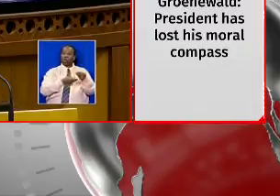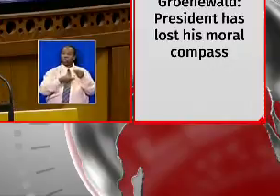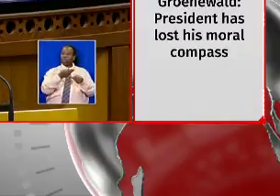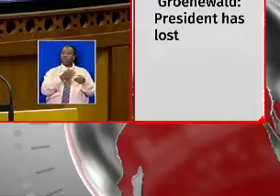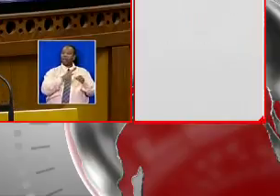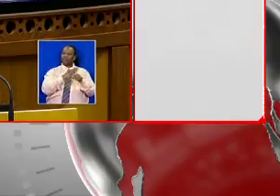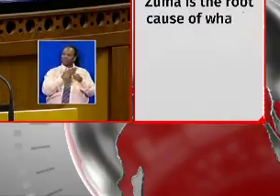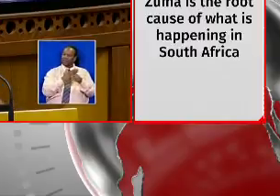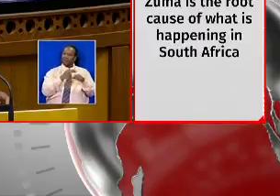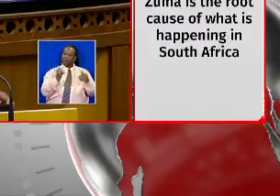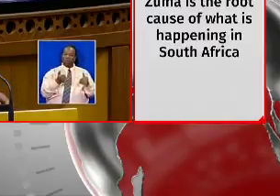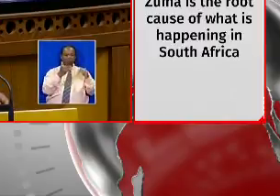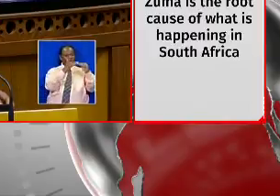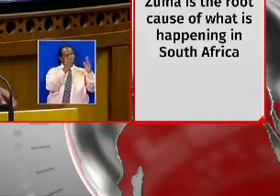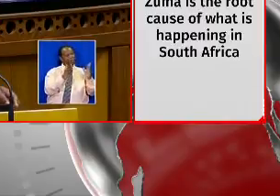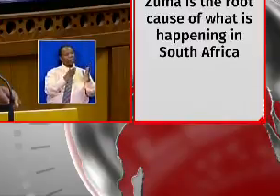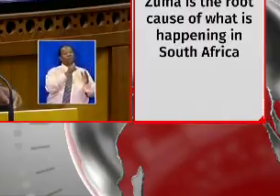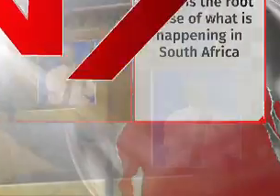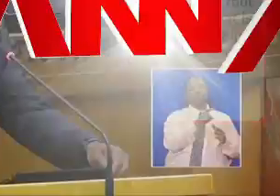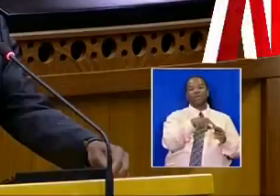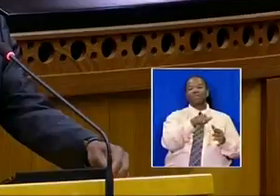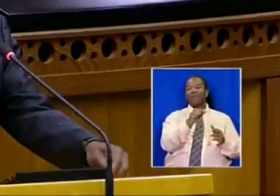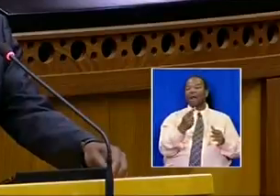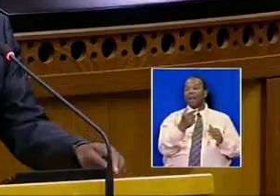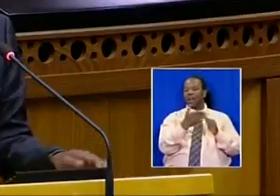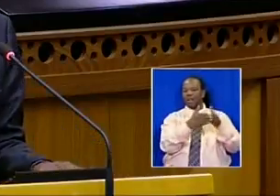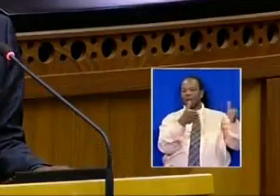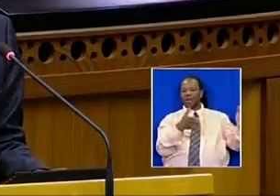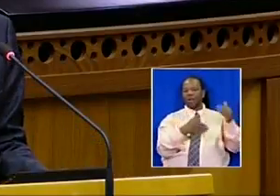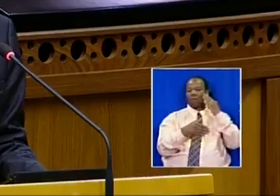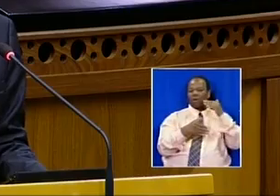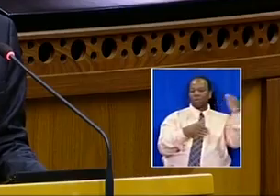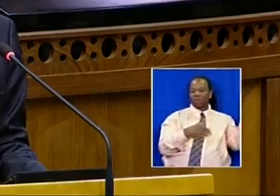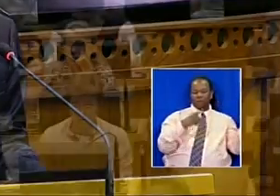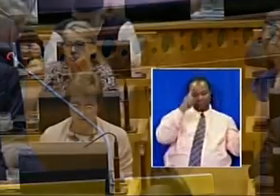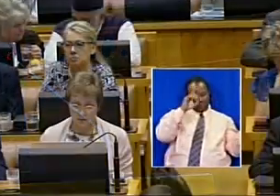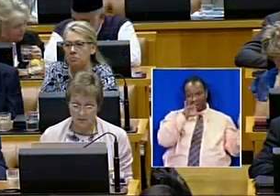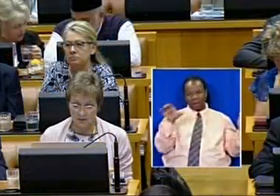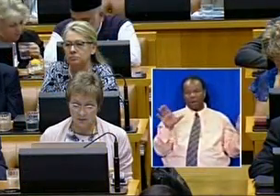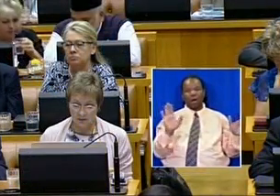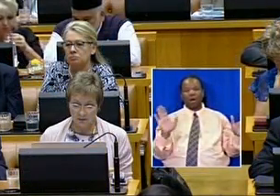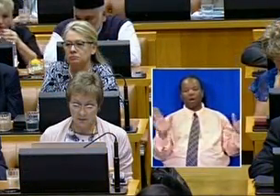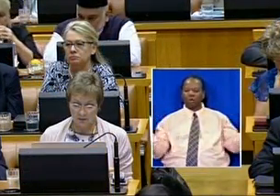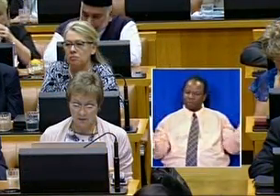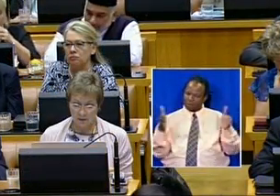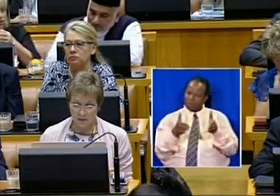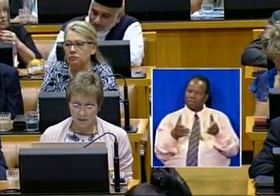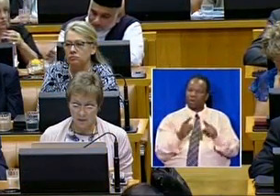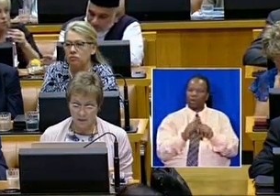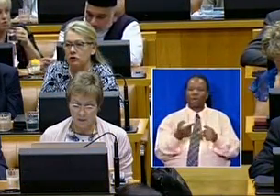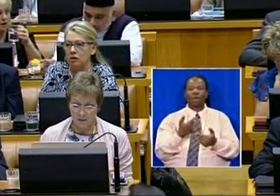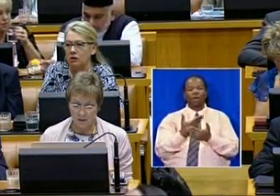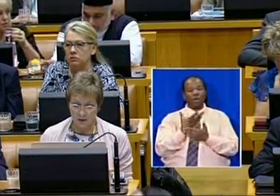is key. This comes with particular reflection on the powers and functions necessary to execute